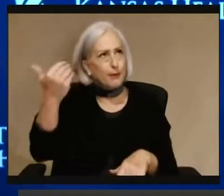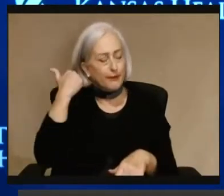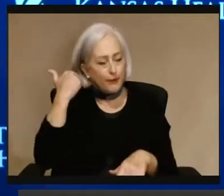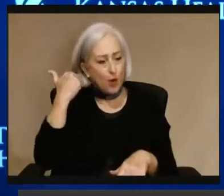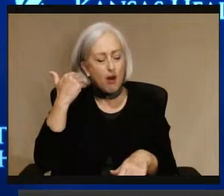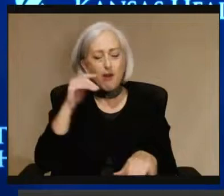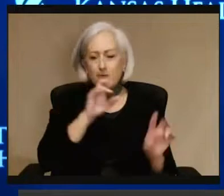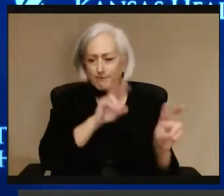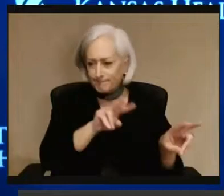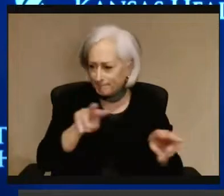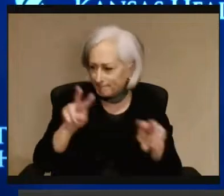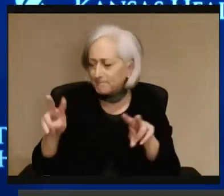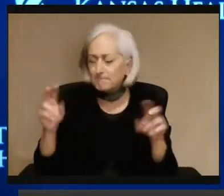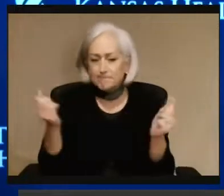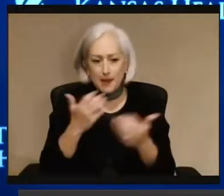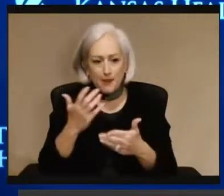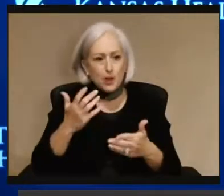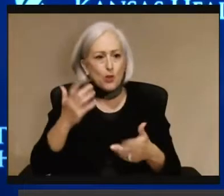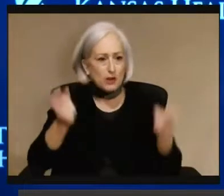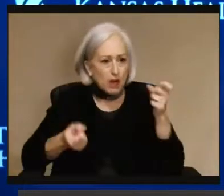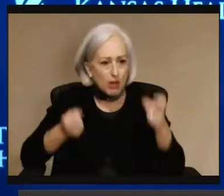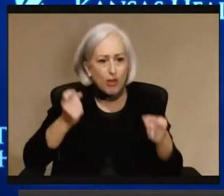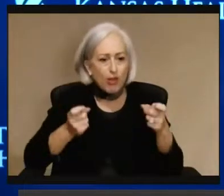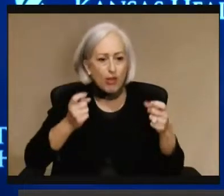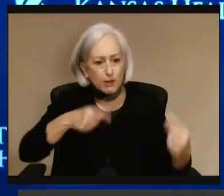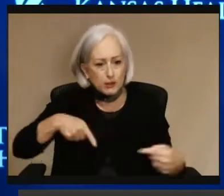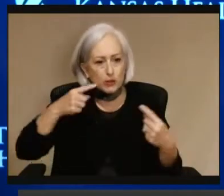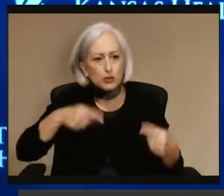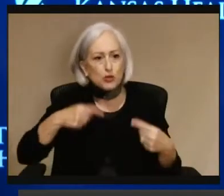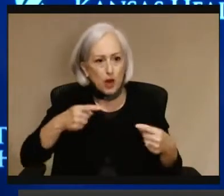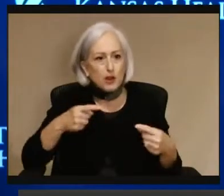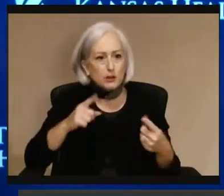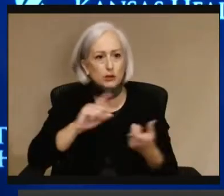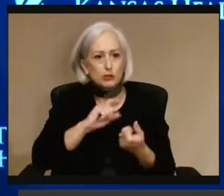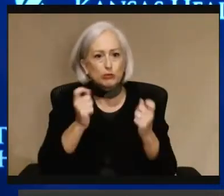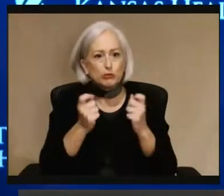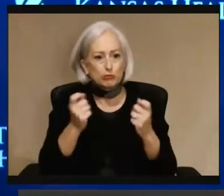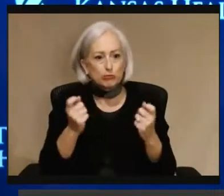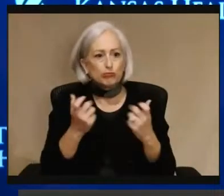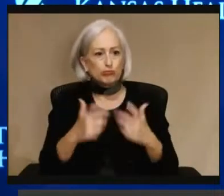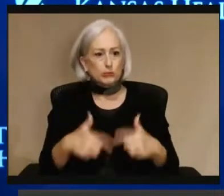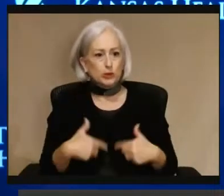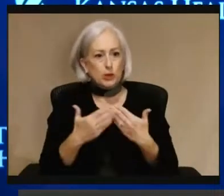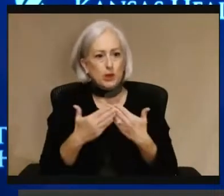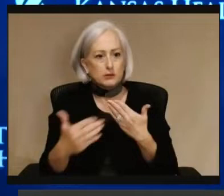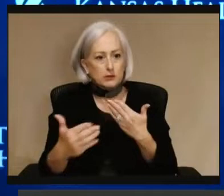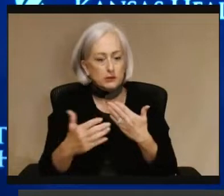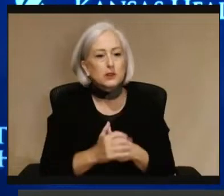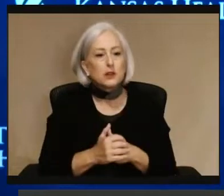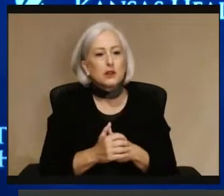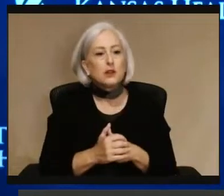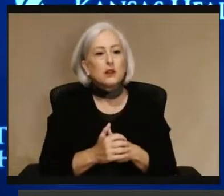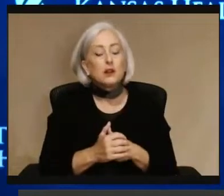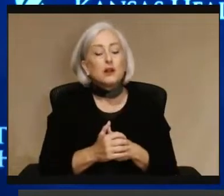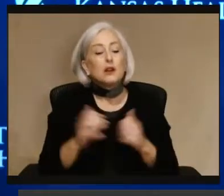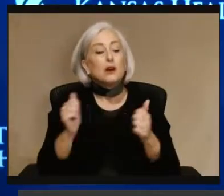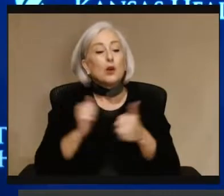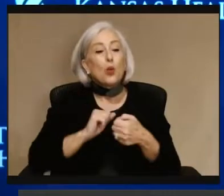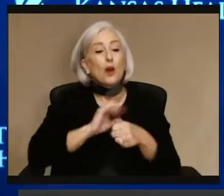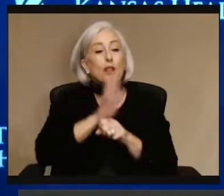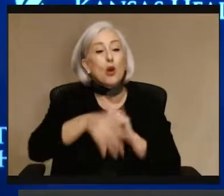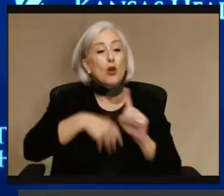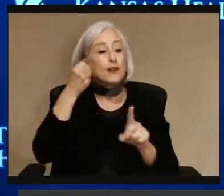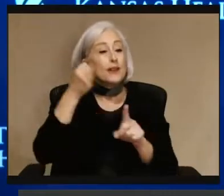event such as like September 11th, COVID, where the entire populace is affected by whatever